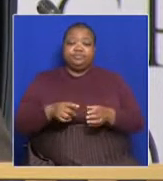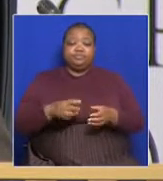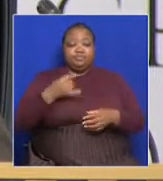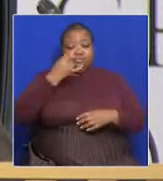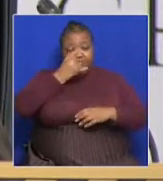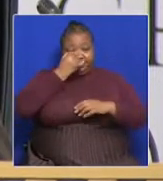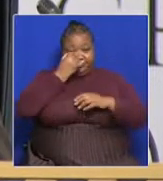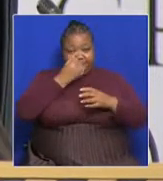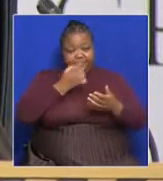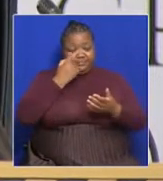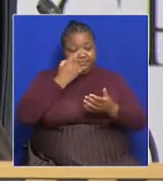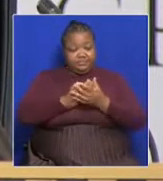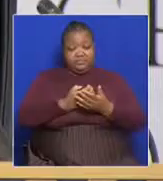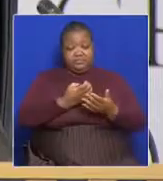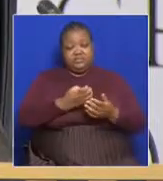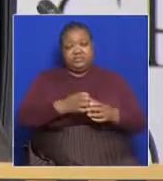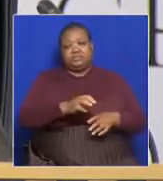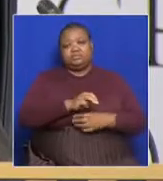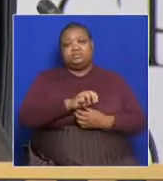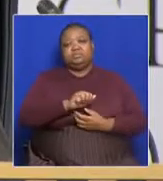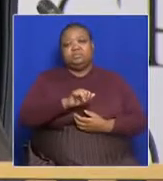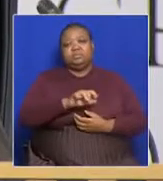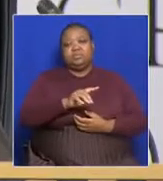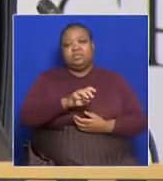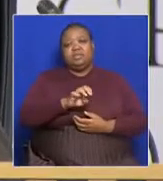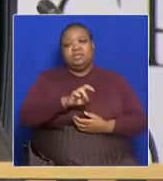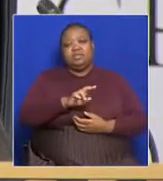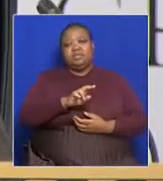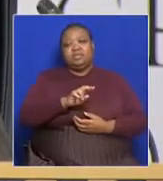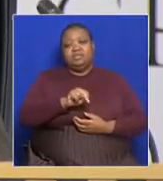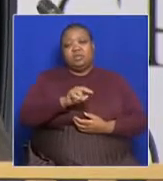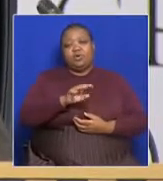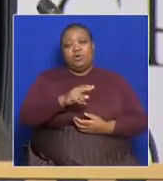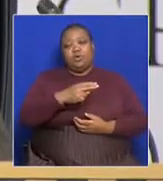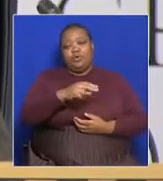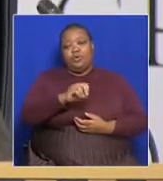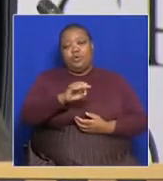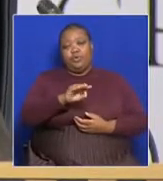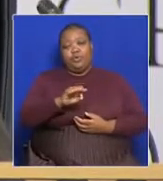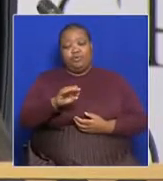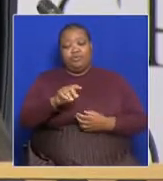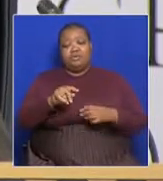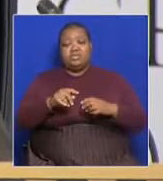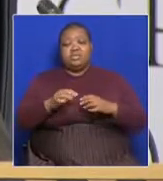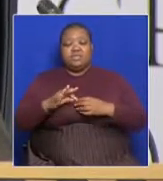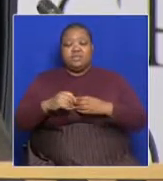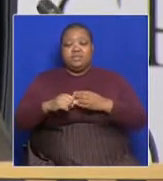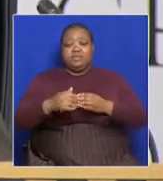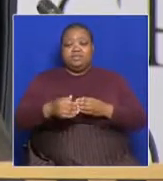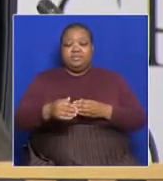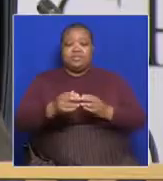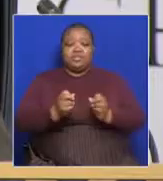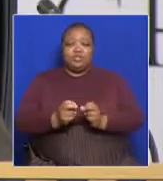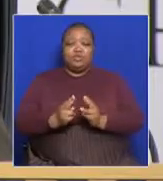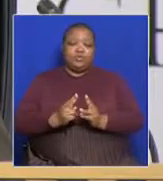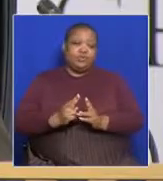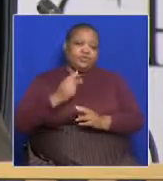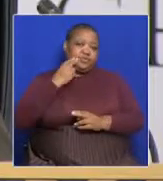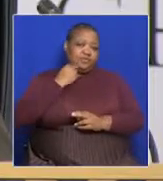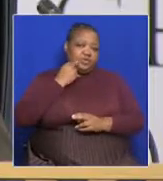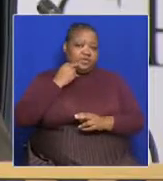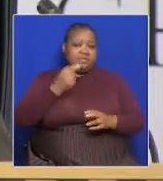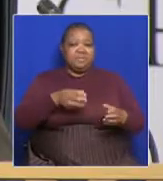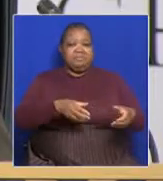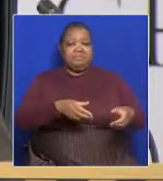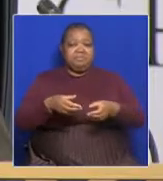month. It's now 3 months down the line, and they take it on the 12th of November, which should be a clear indication that That's the time